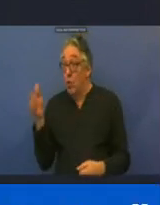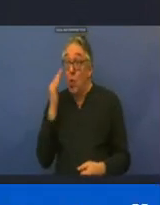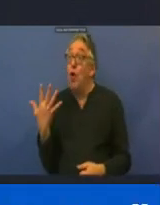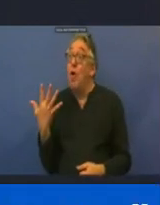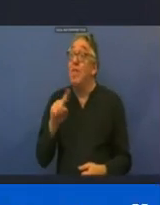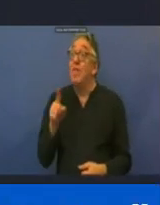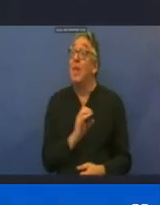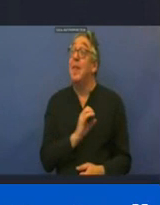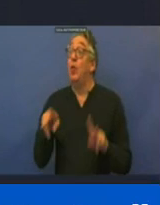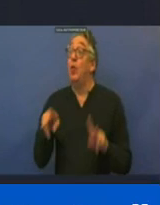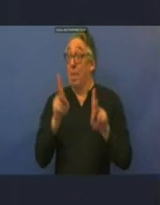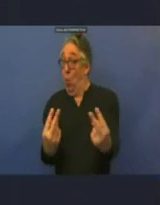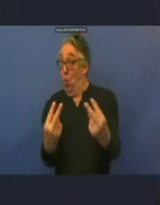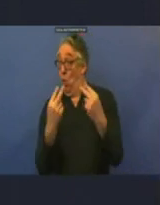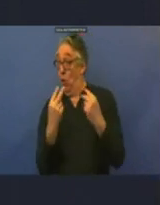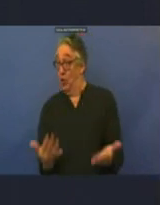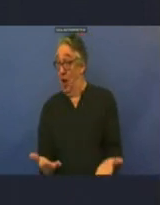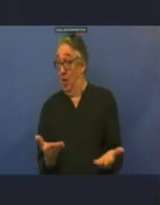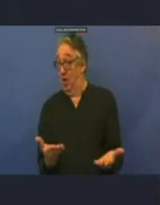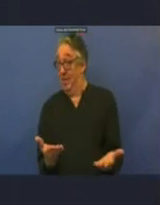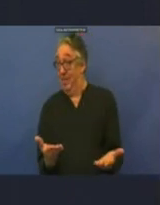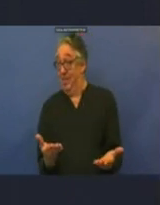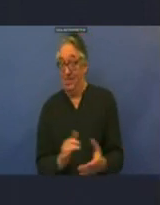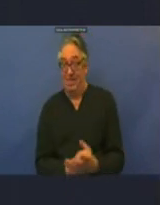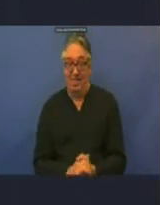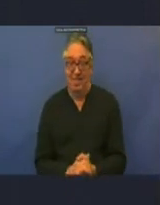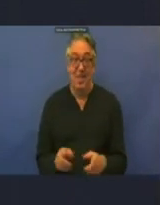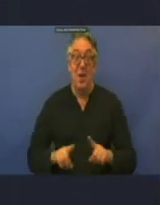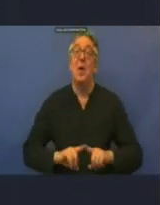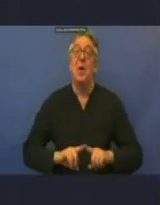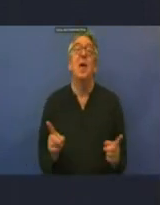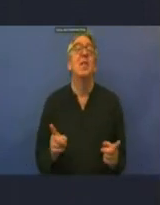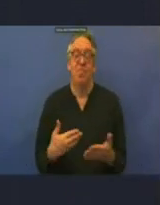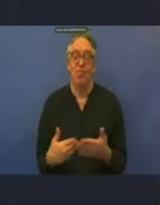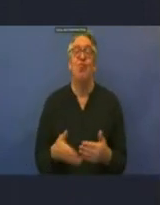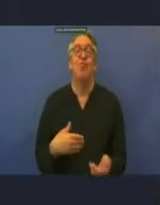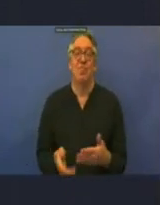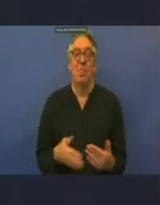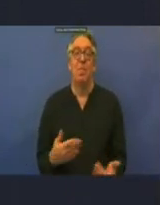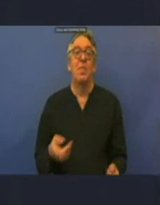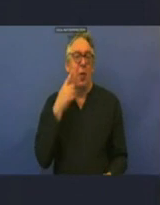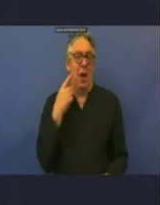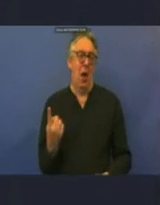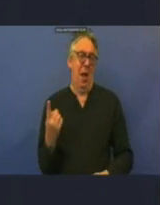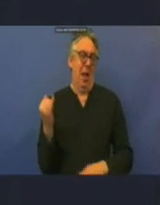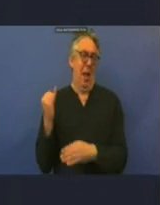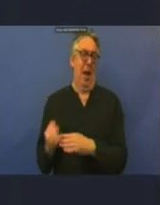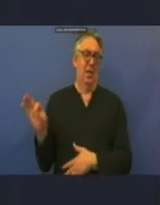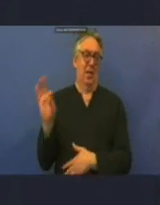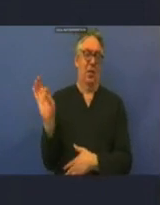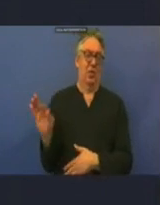it is already almost known that we will do this. I think it will be probably the last question, and this